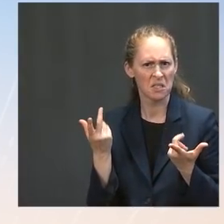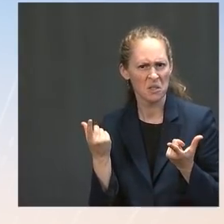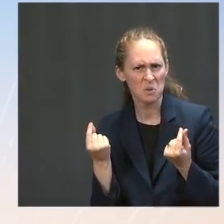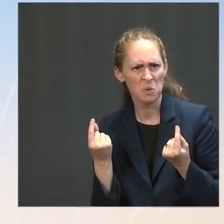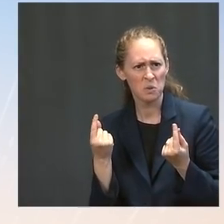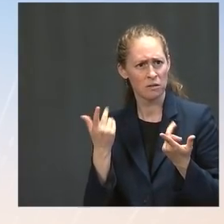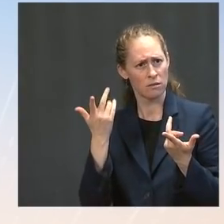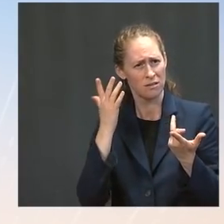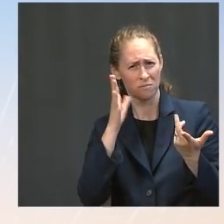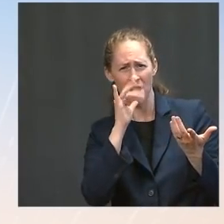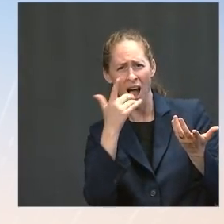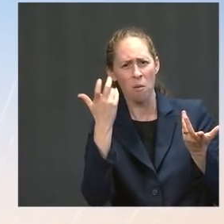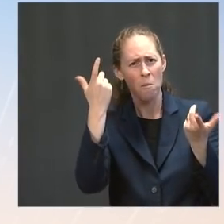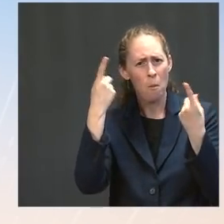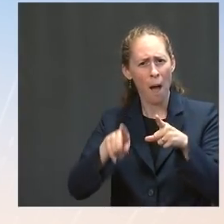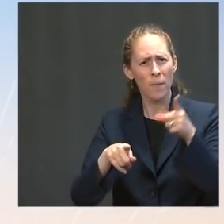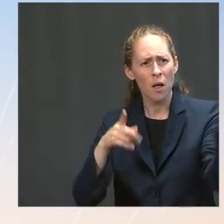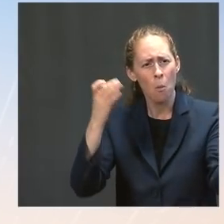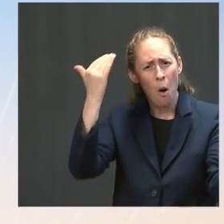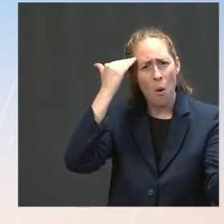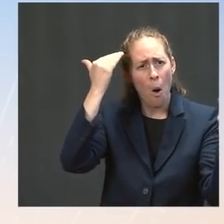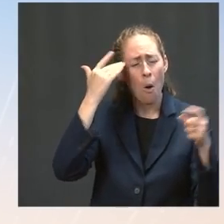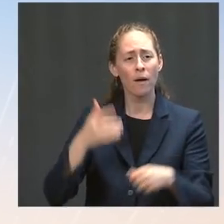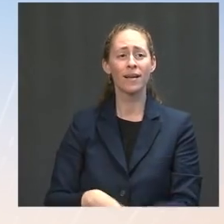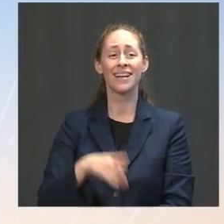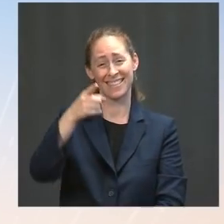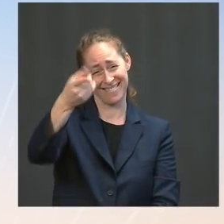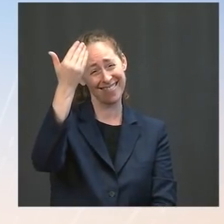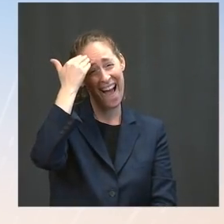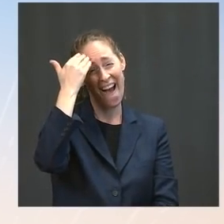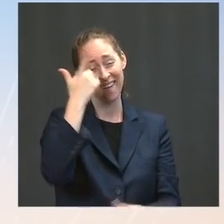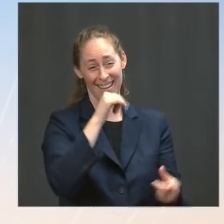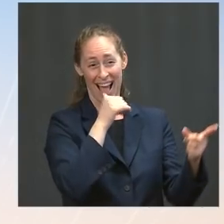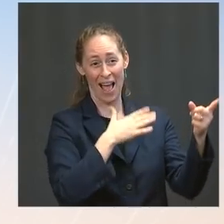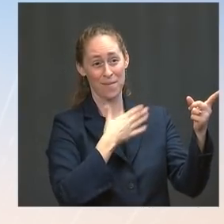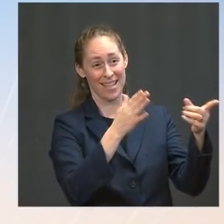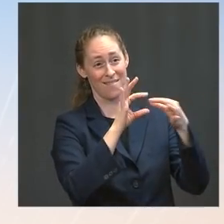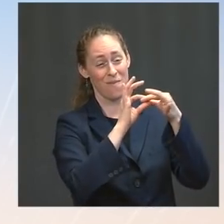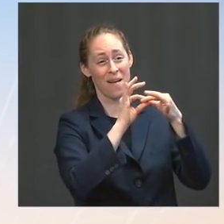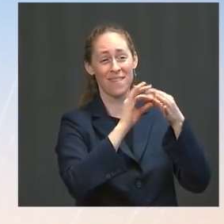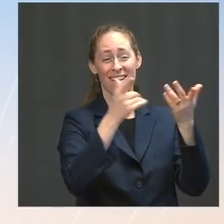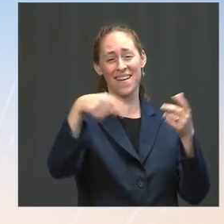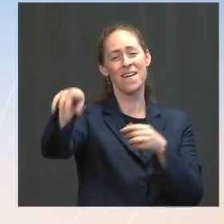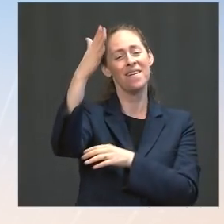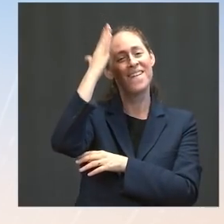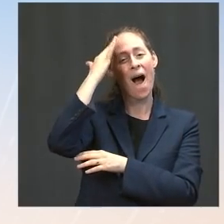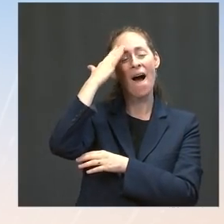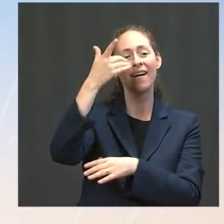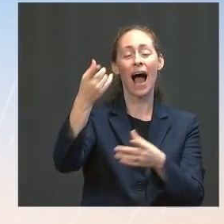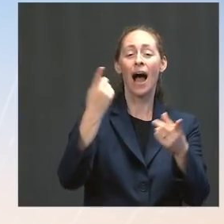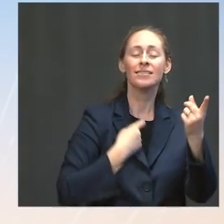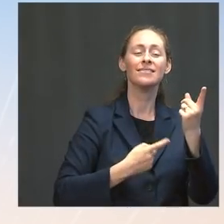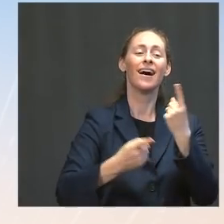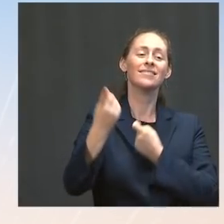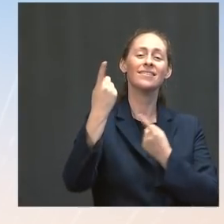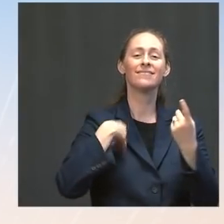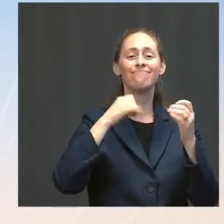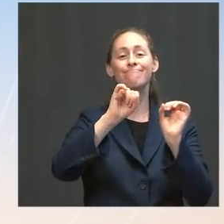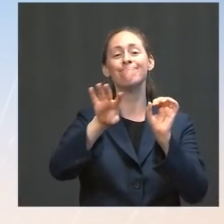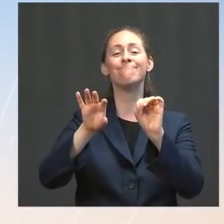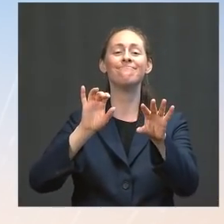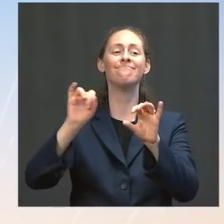for Afghans to the airport after the U.S. leaves? It is this is part of an active discussion, and